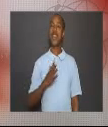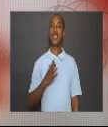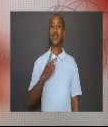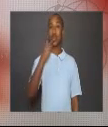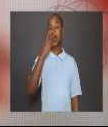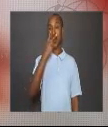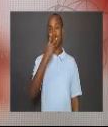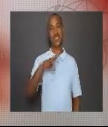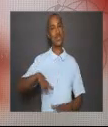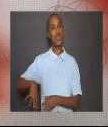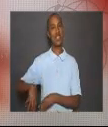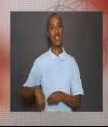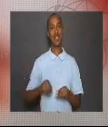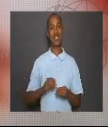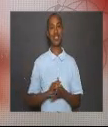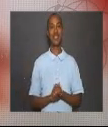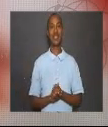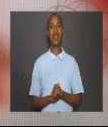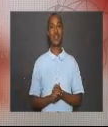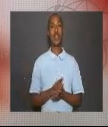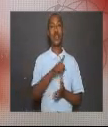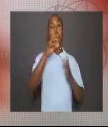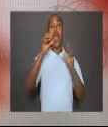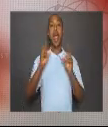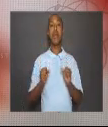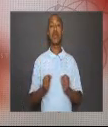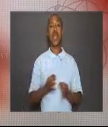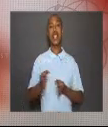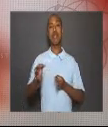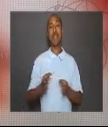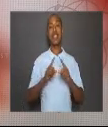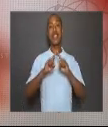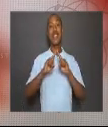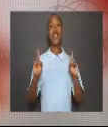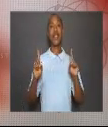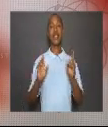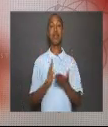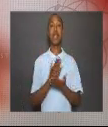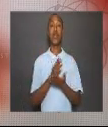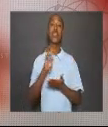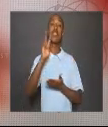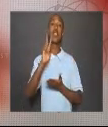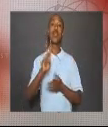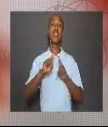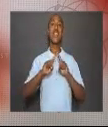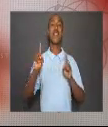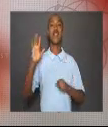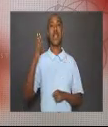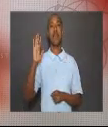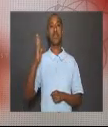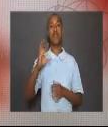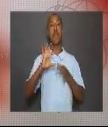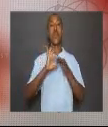again, students. Were you able to explain the difference between the two different types